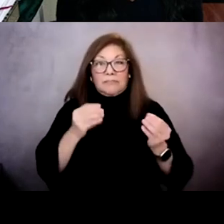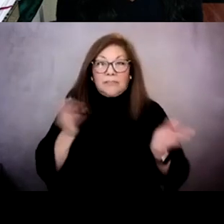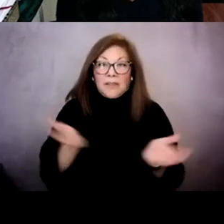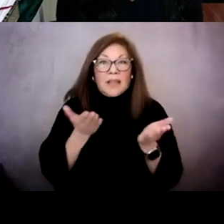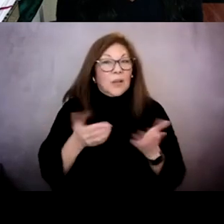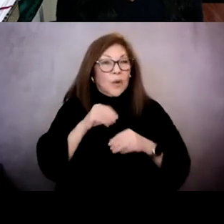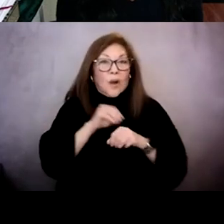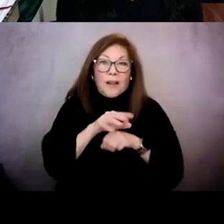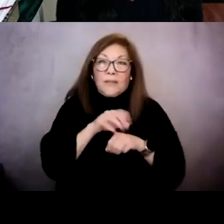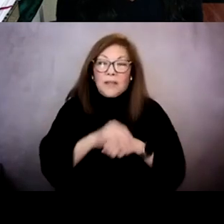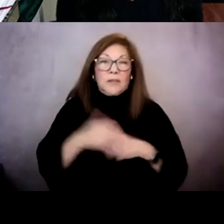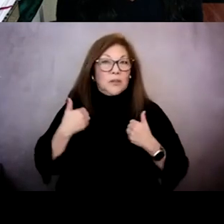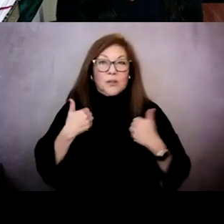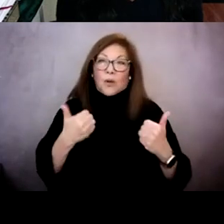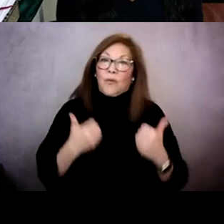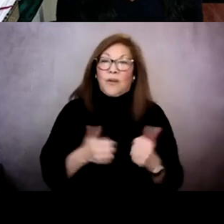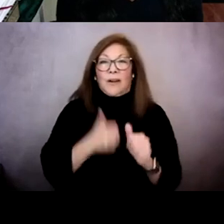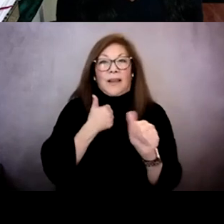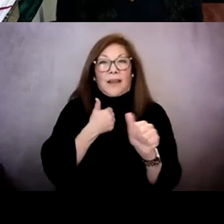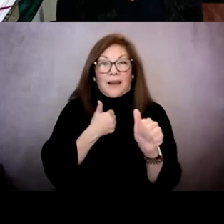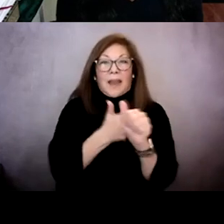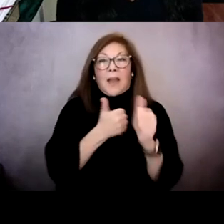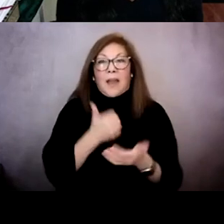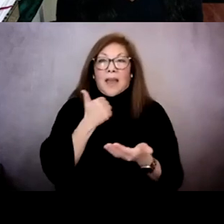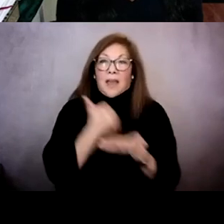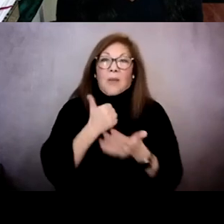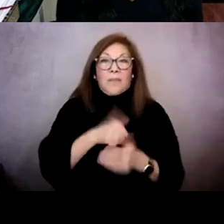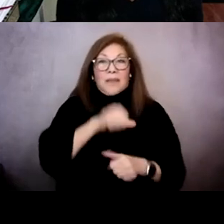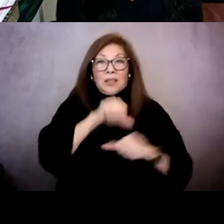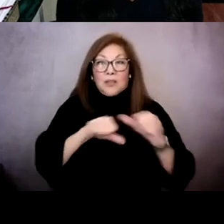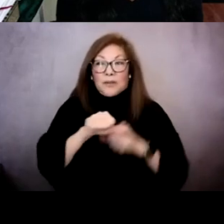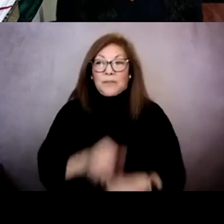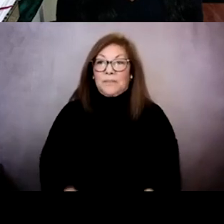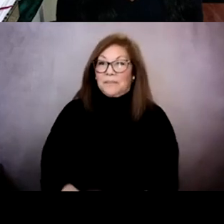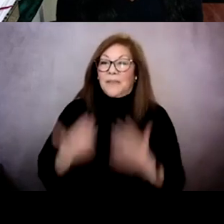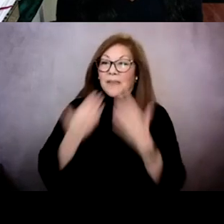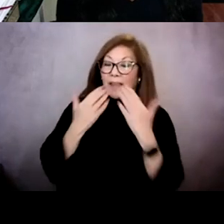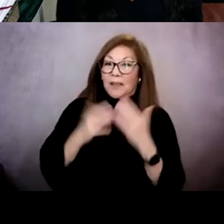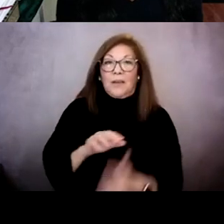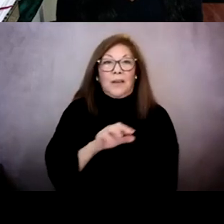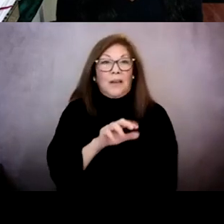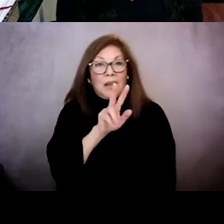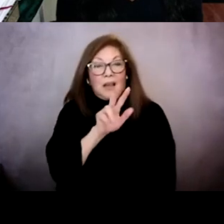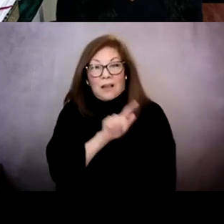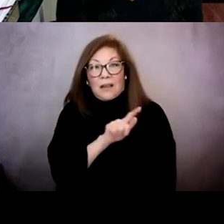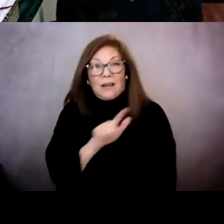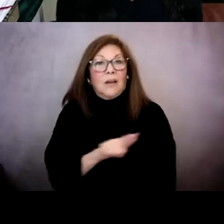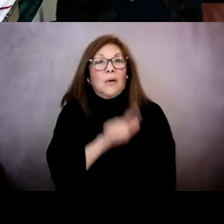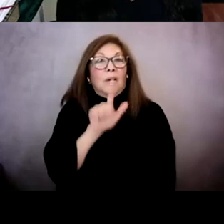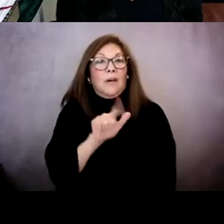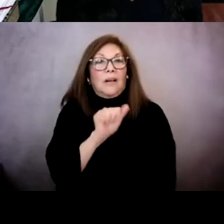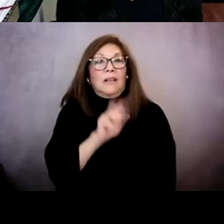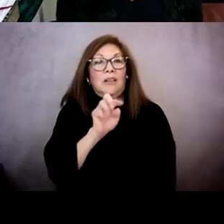go get after it and help uplift each other. Thank you so much. Lawrence, can I ask you to go next?